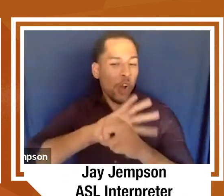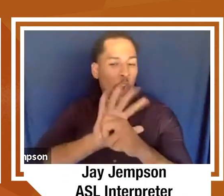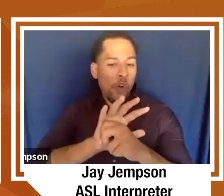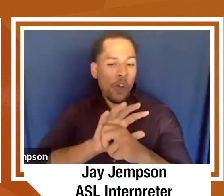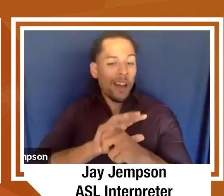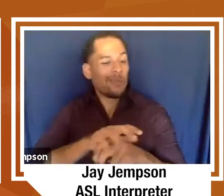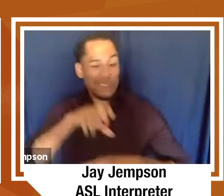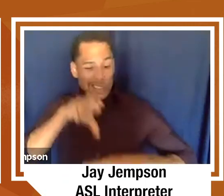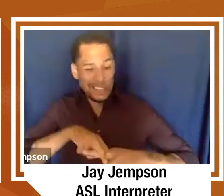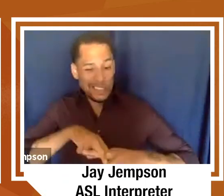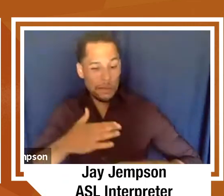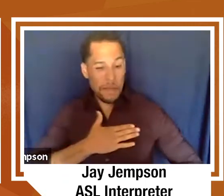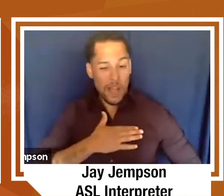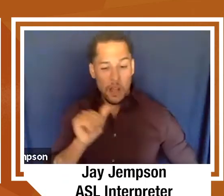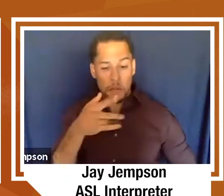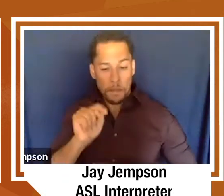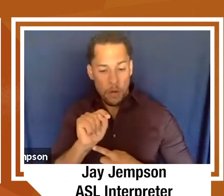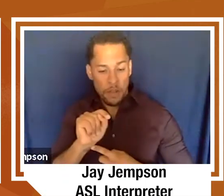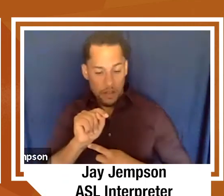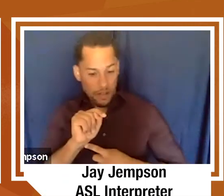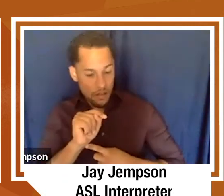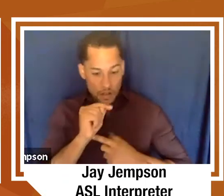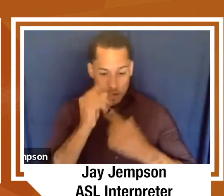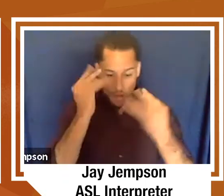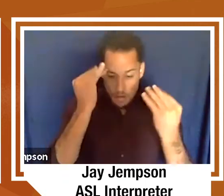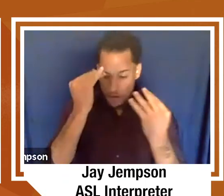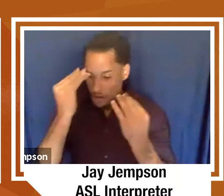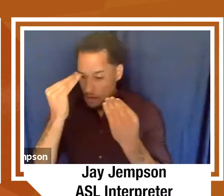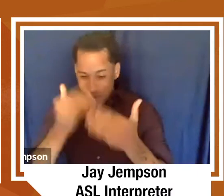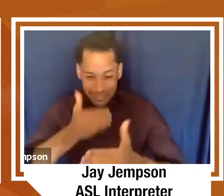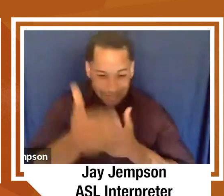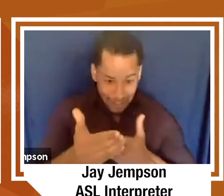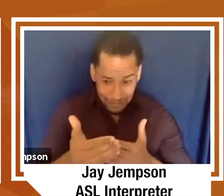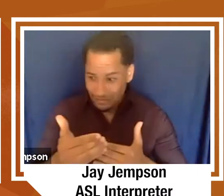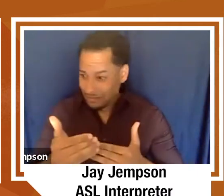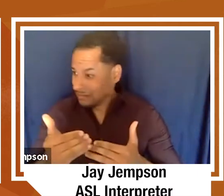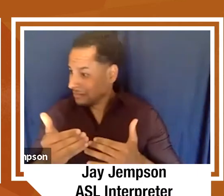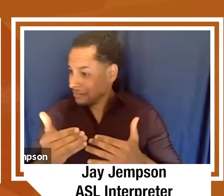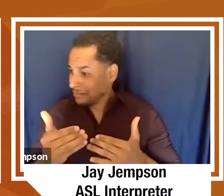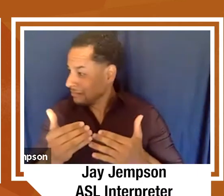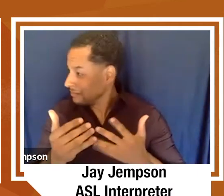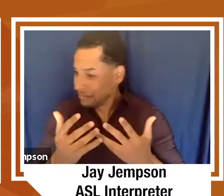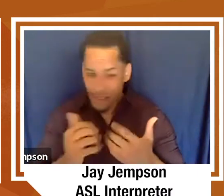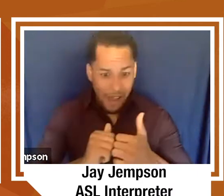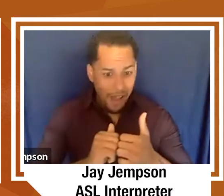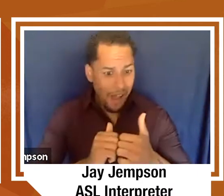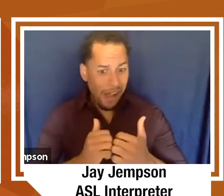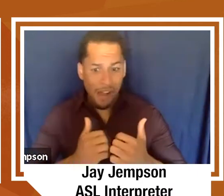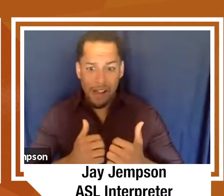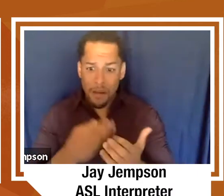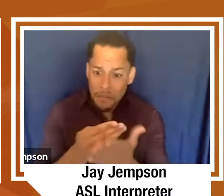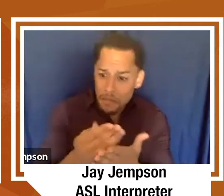pandemic, asking myself, what's next? How am I going to survive in this